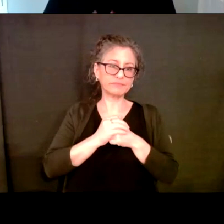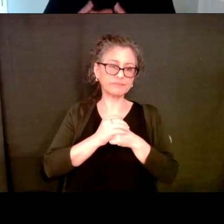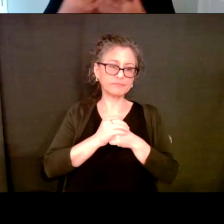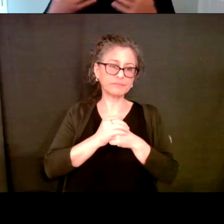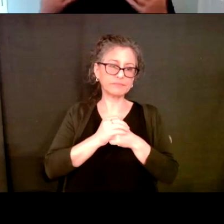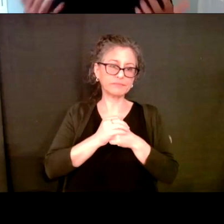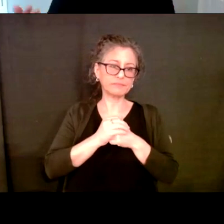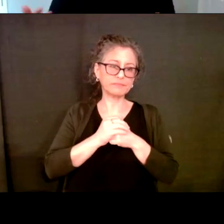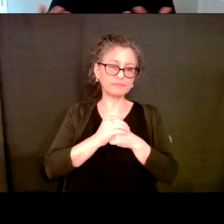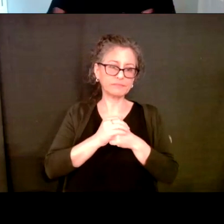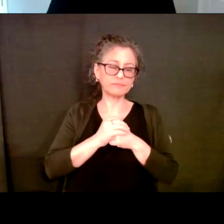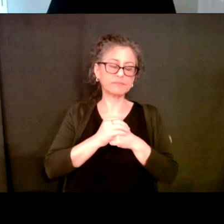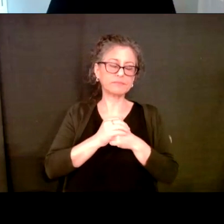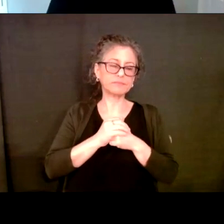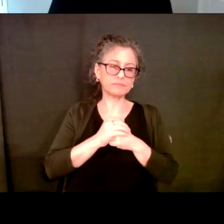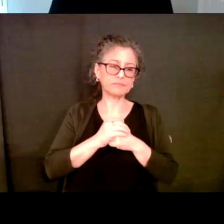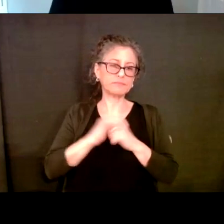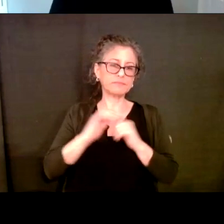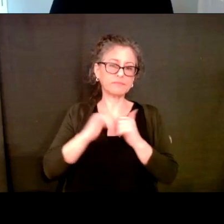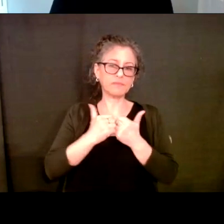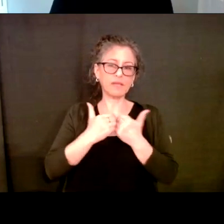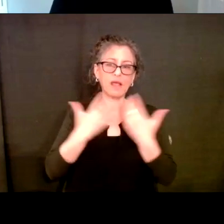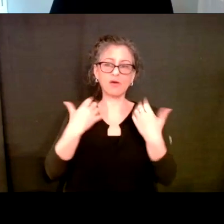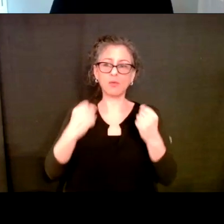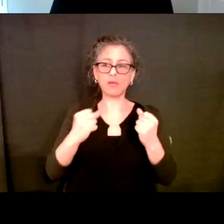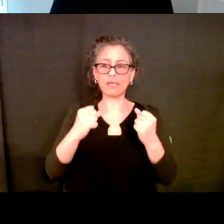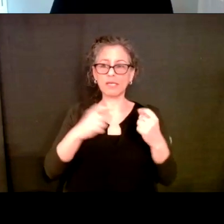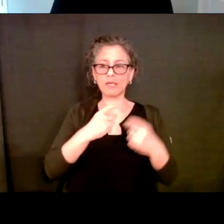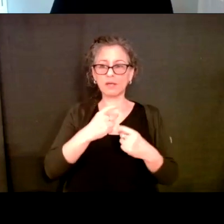So how do we go about healing the wounds of trauma?